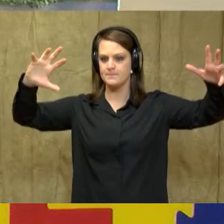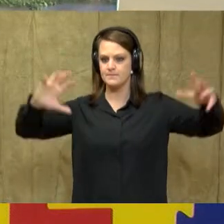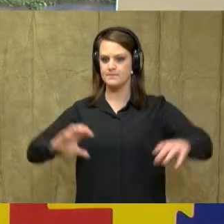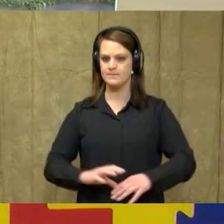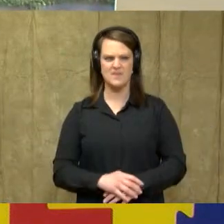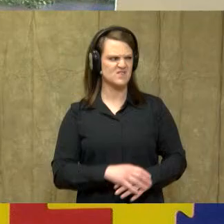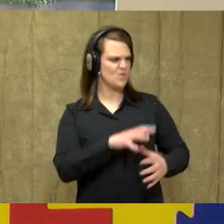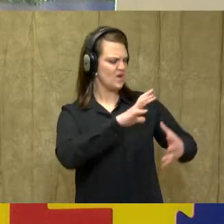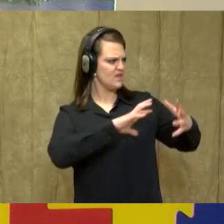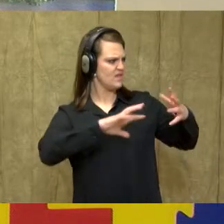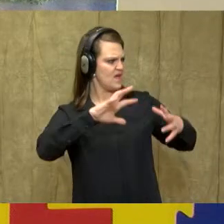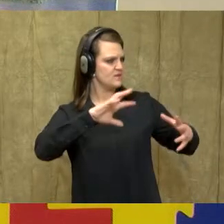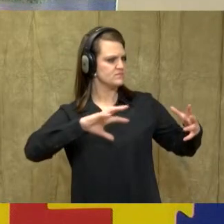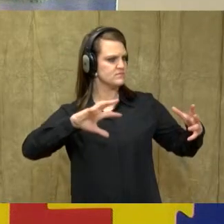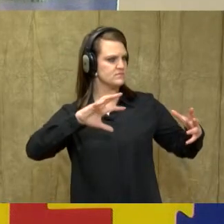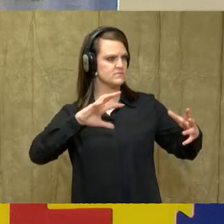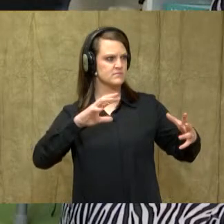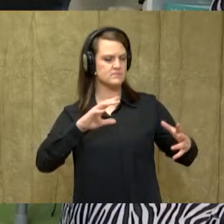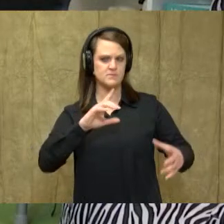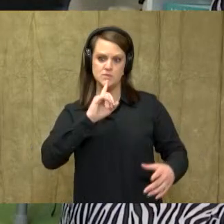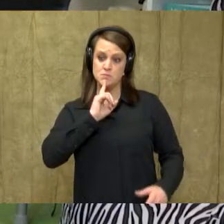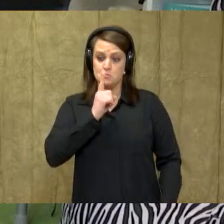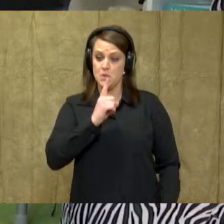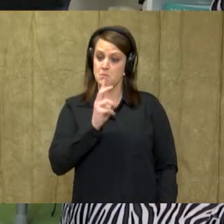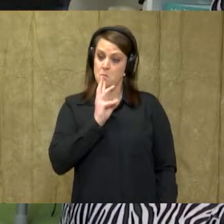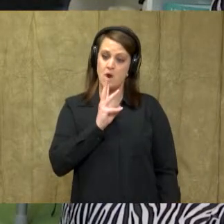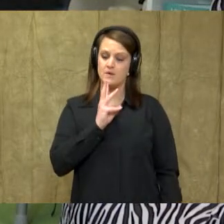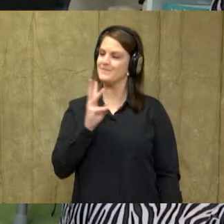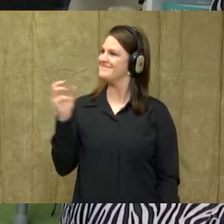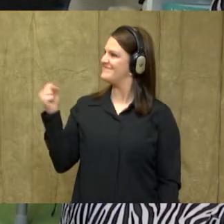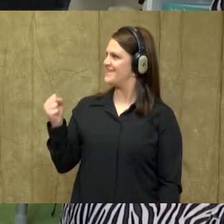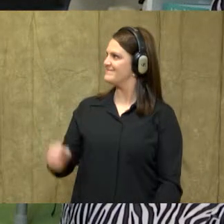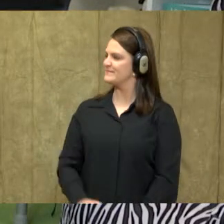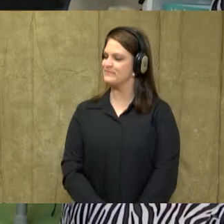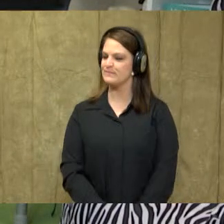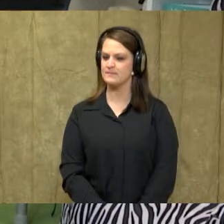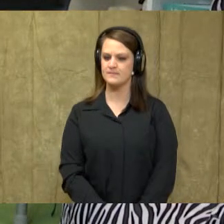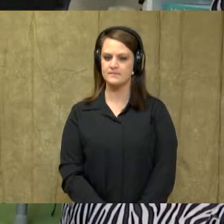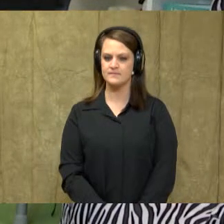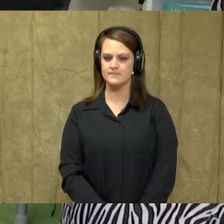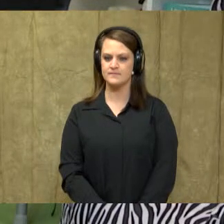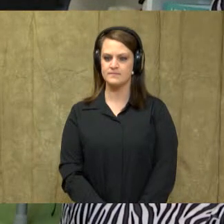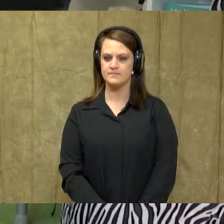So clouds is just water. Yes.